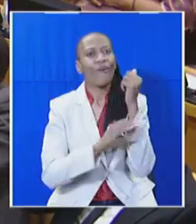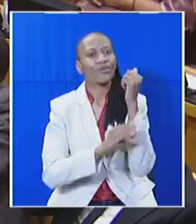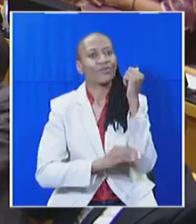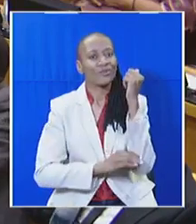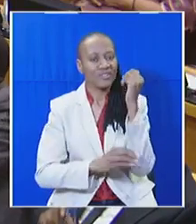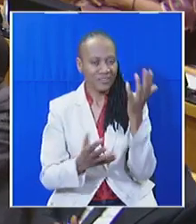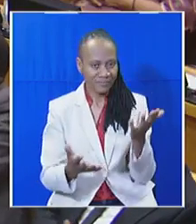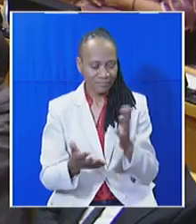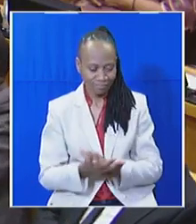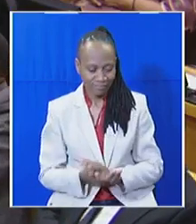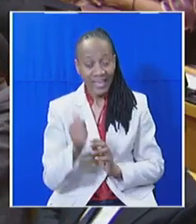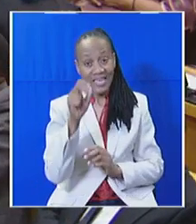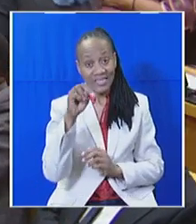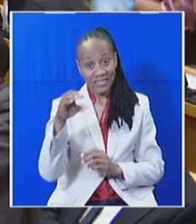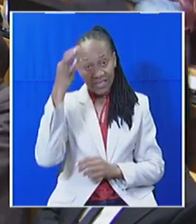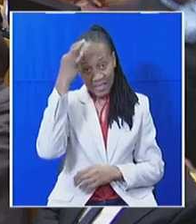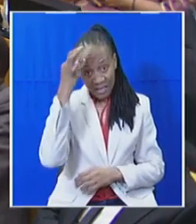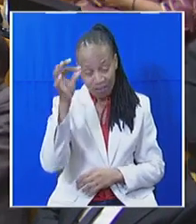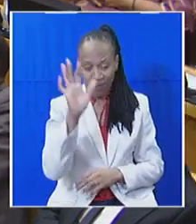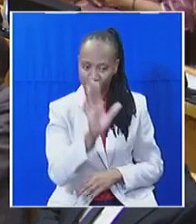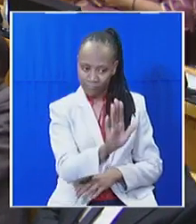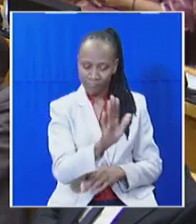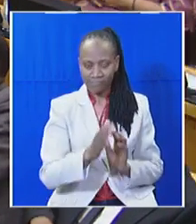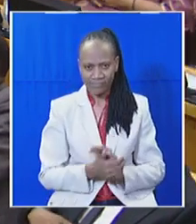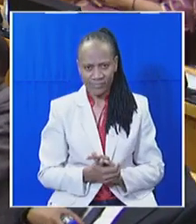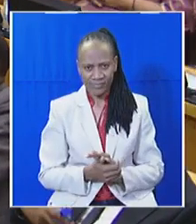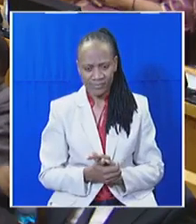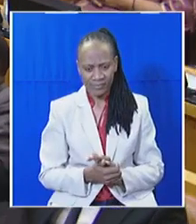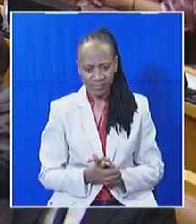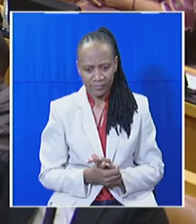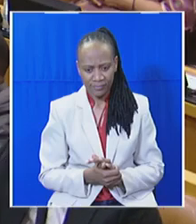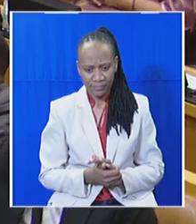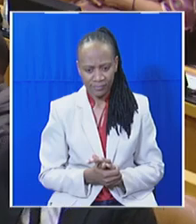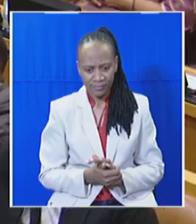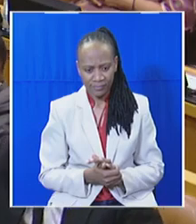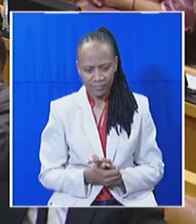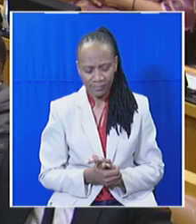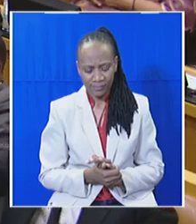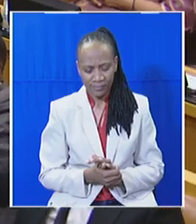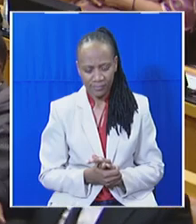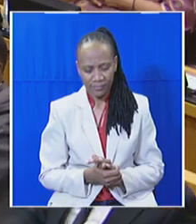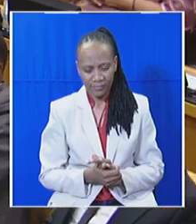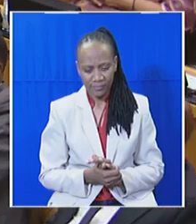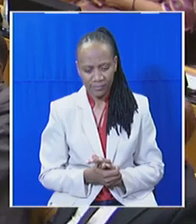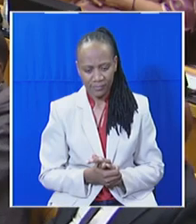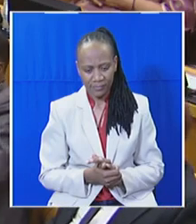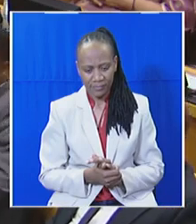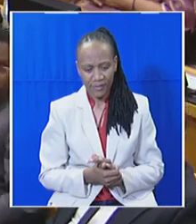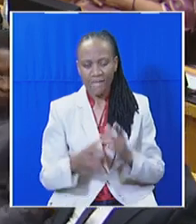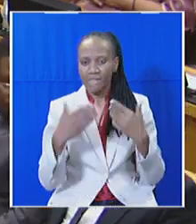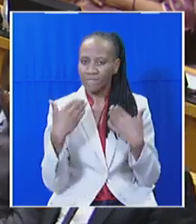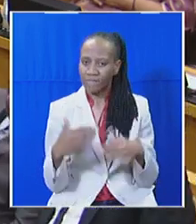As the ANC government, we have gone to great lengths to